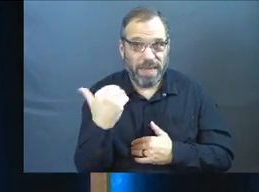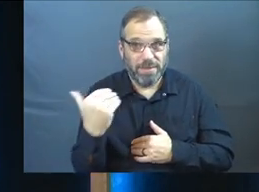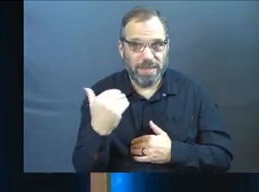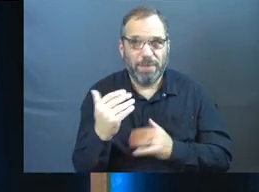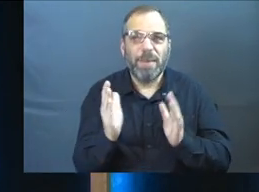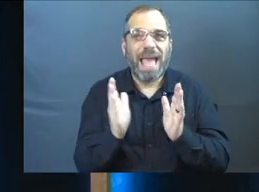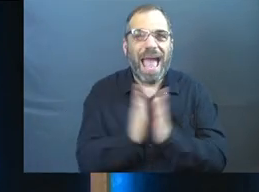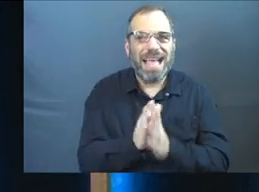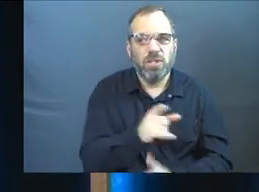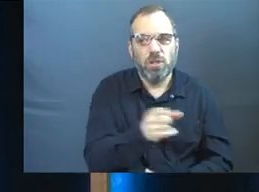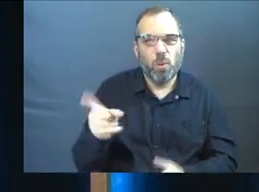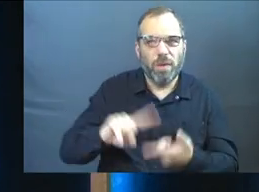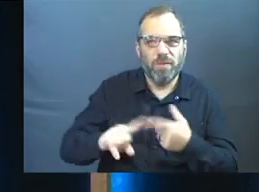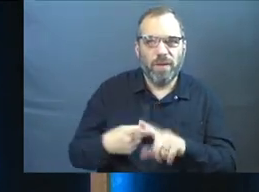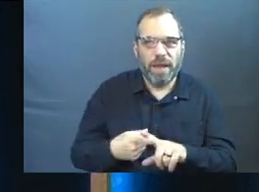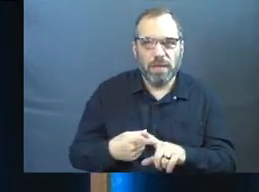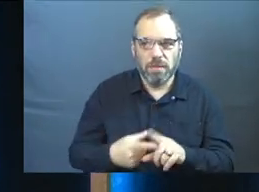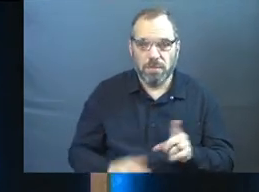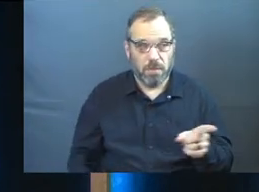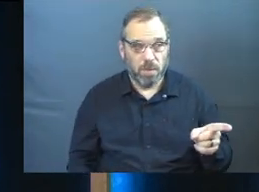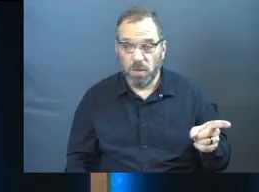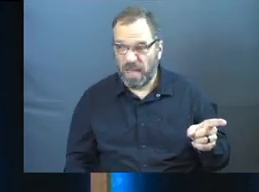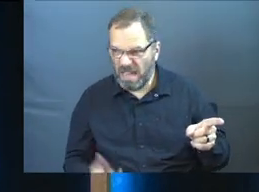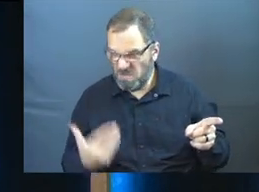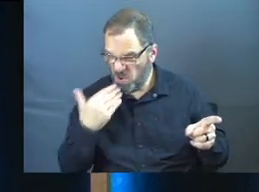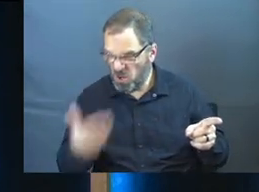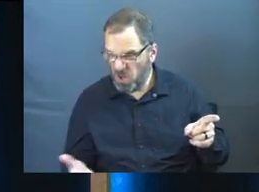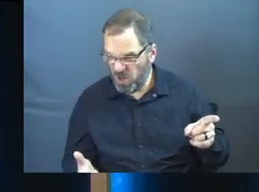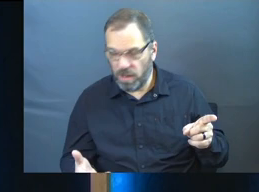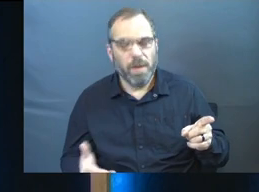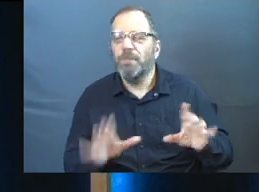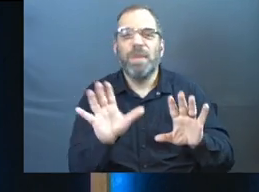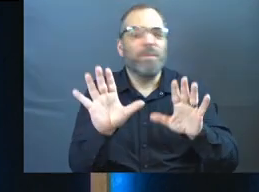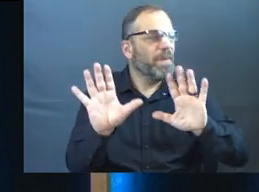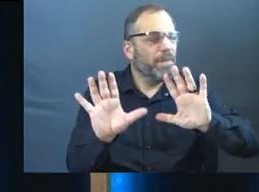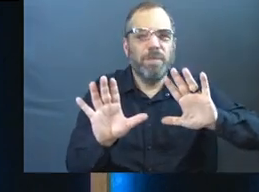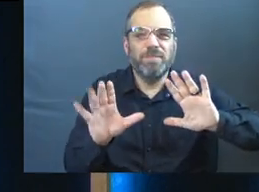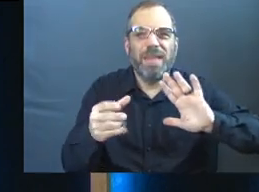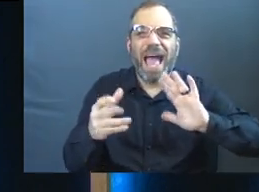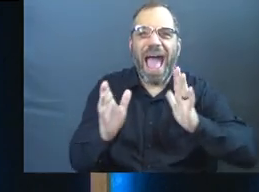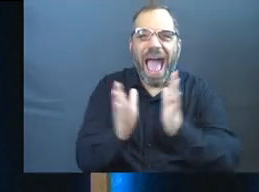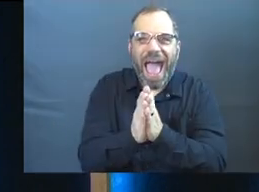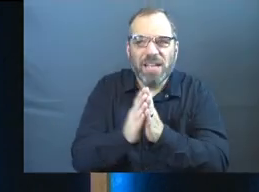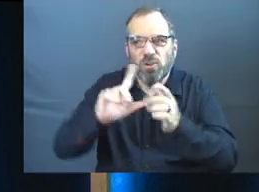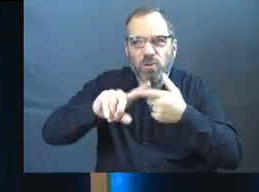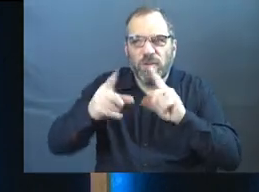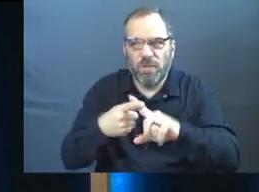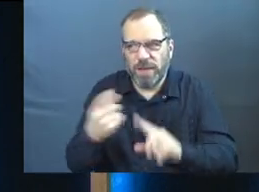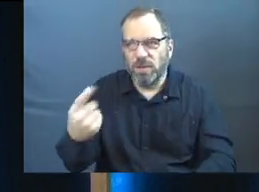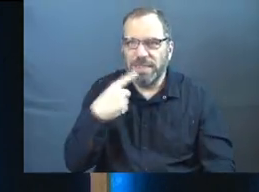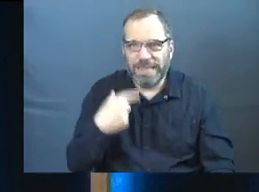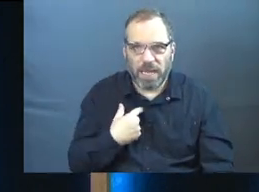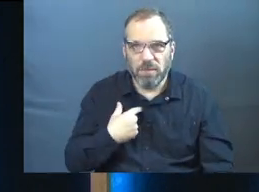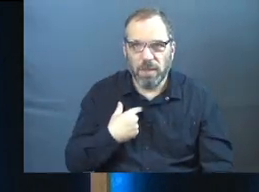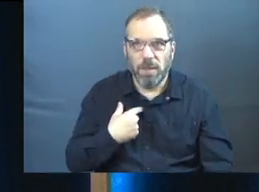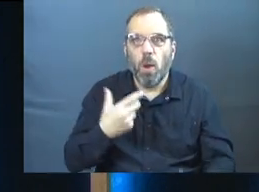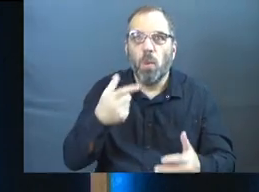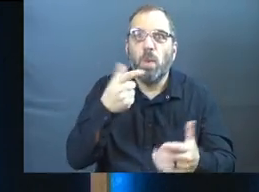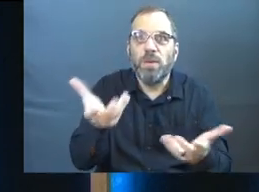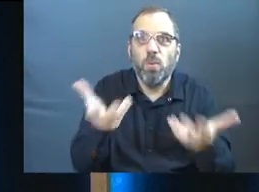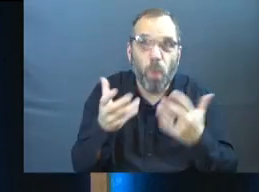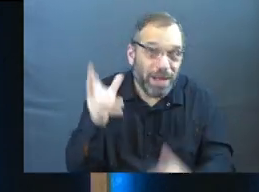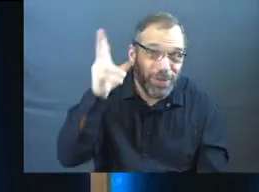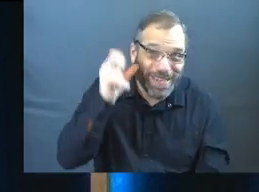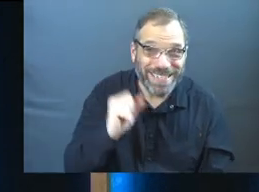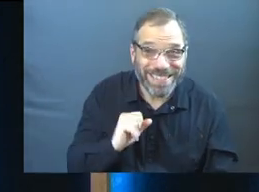Maybe ask them. Yeah. Ooh, that's bold. And I don't mean ask the friend who always tells you what you want to hear.